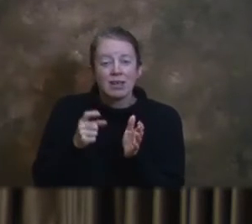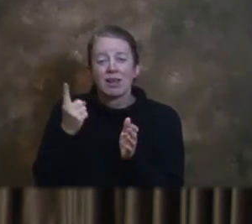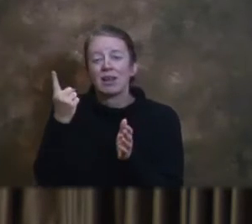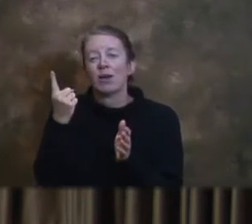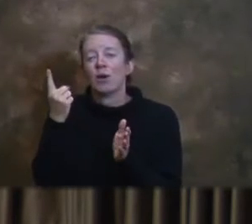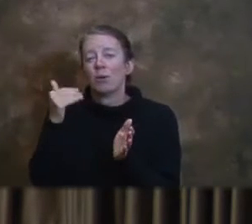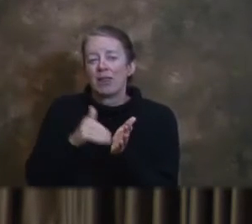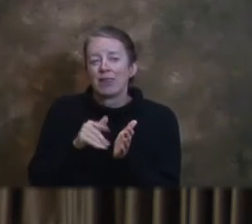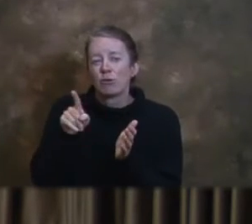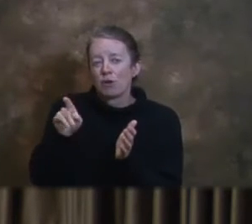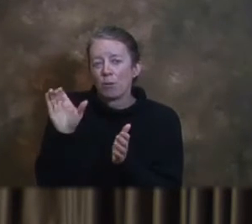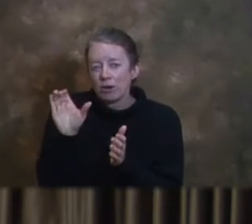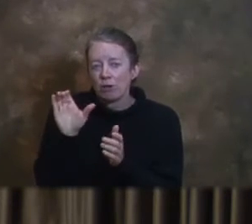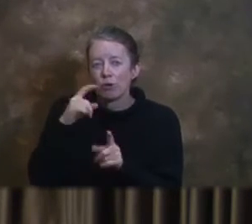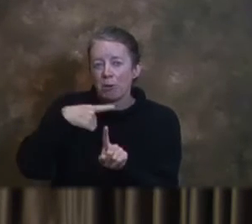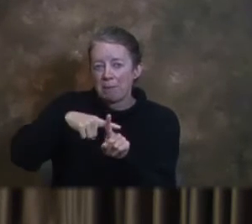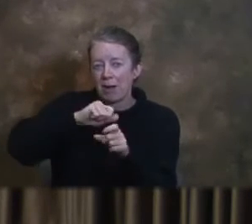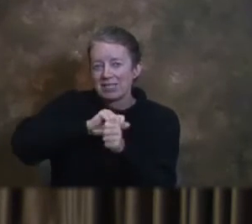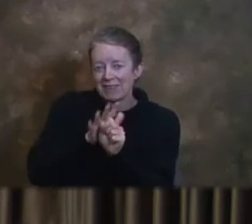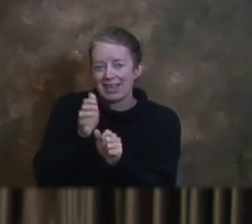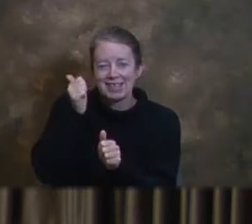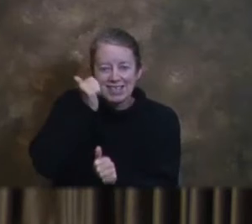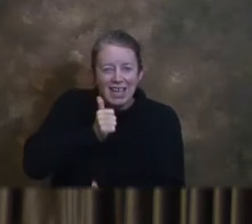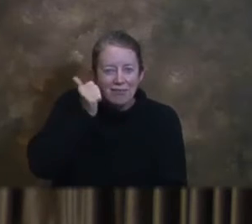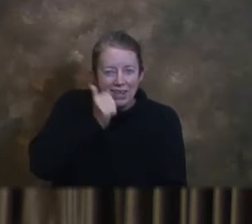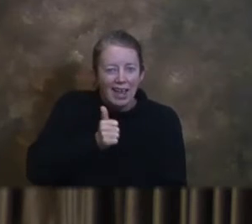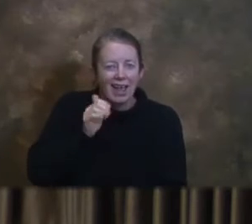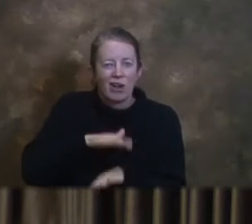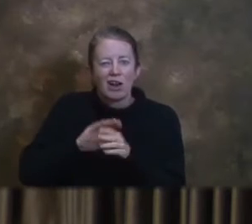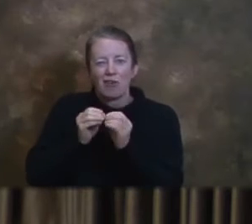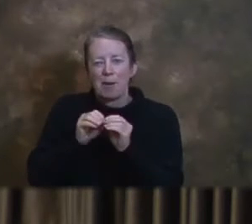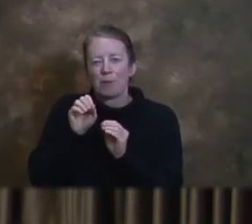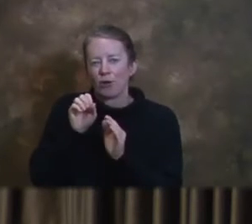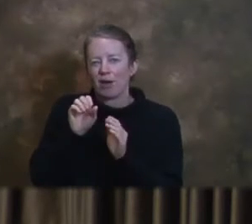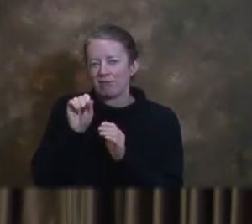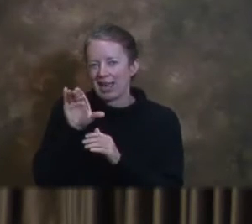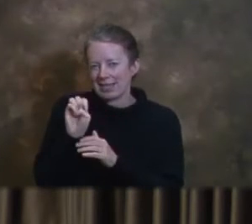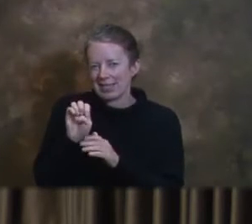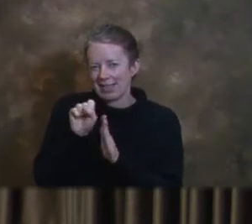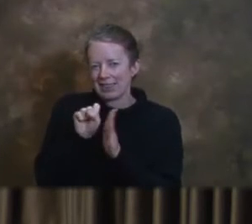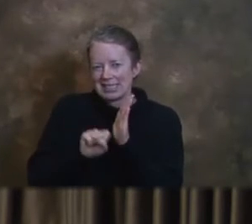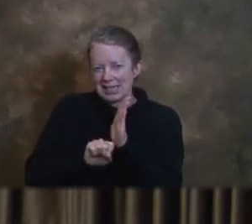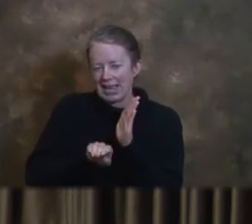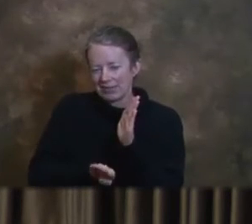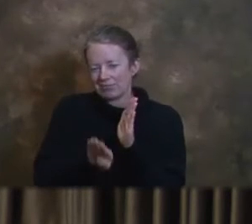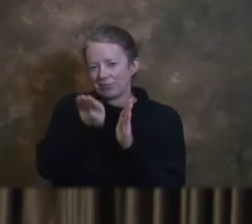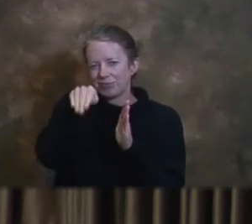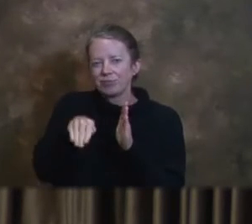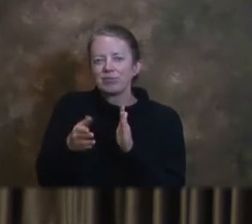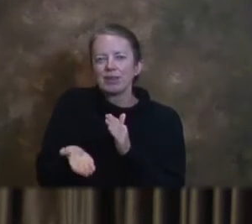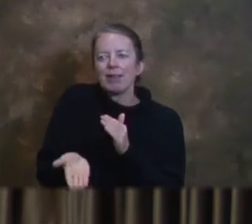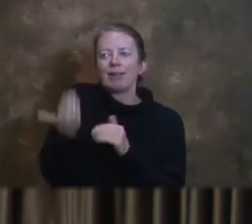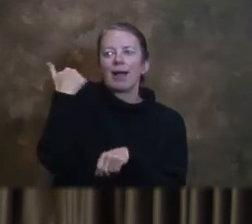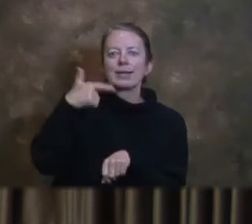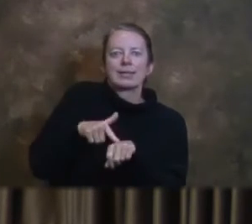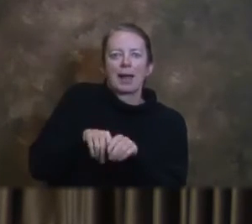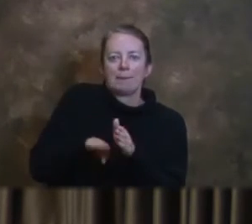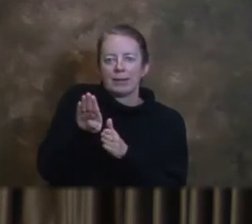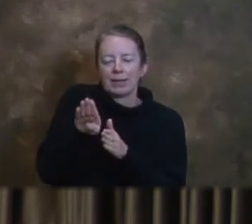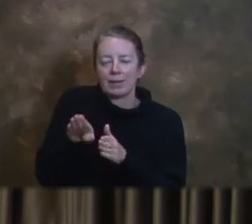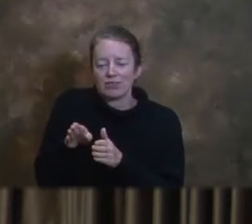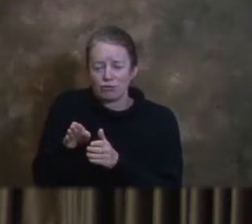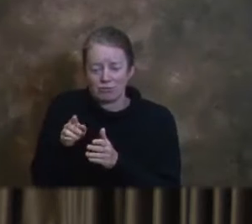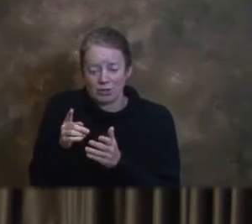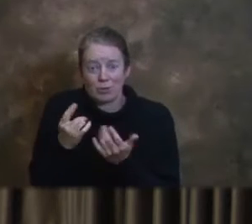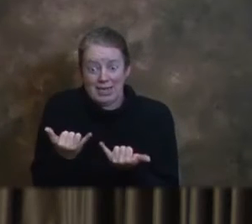our number of cases on the state Epi Curve during the last peak, and we had 19,000 just a few